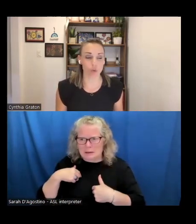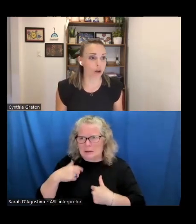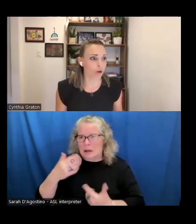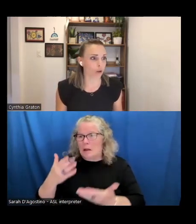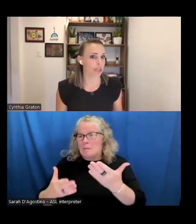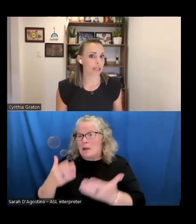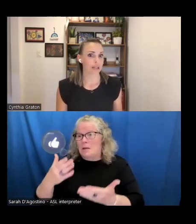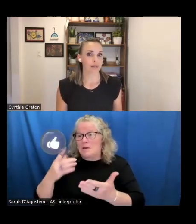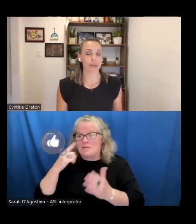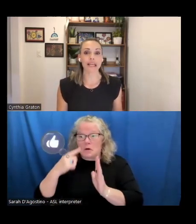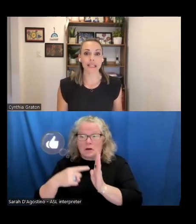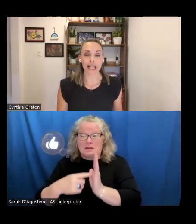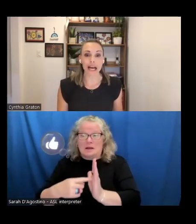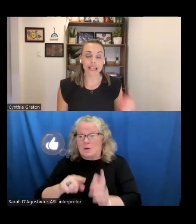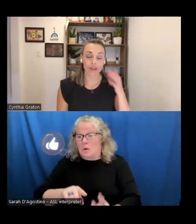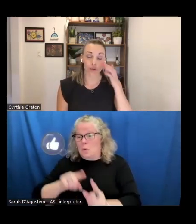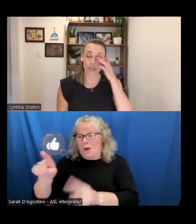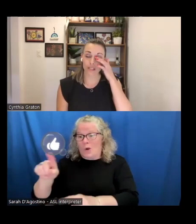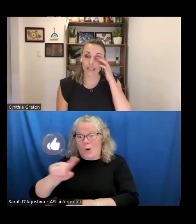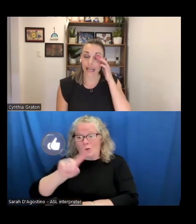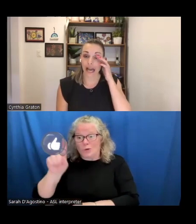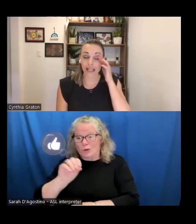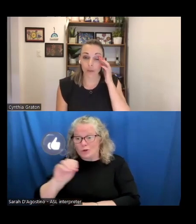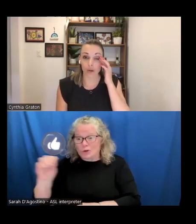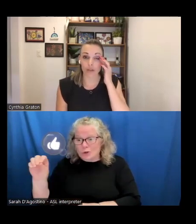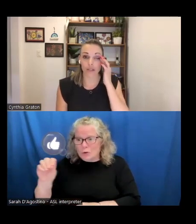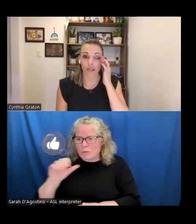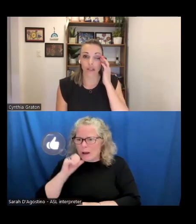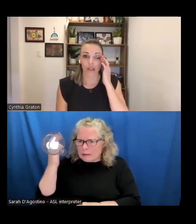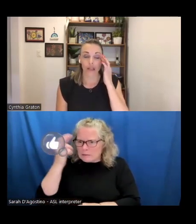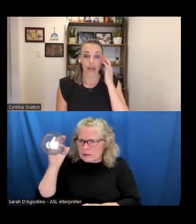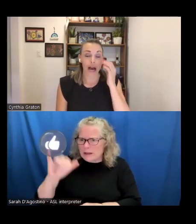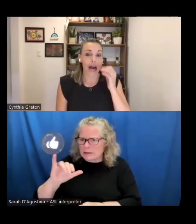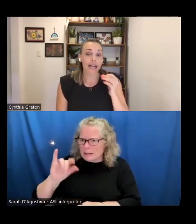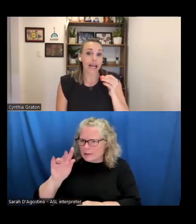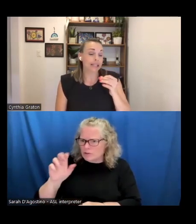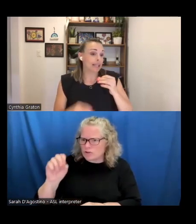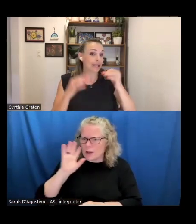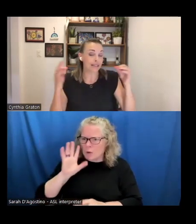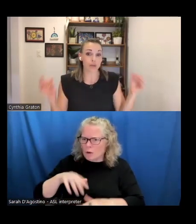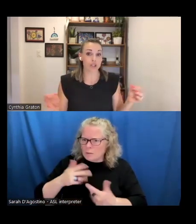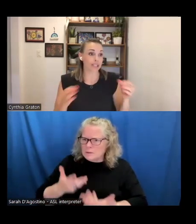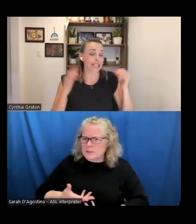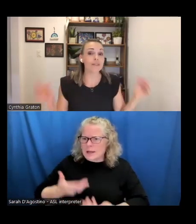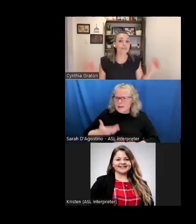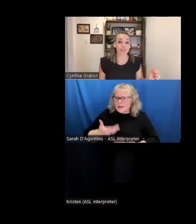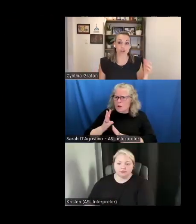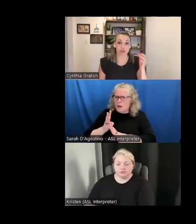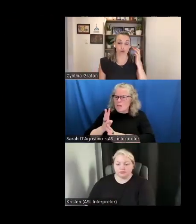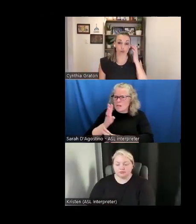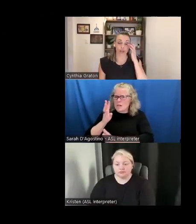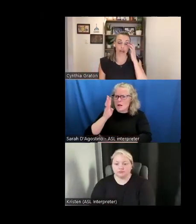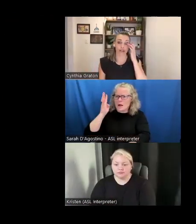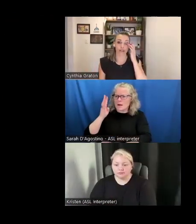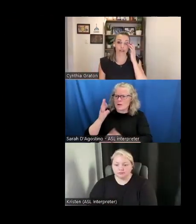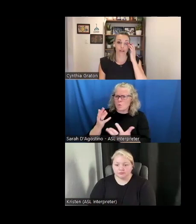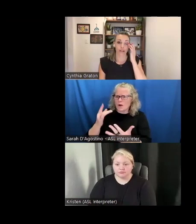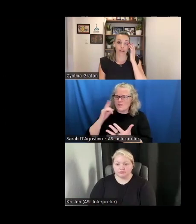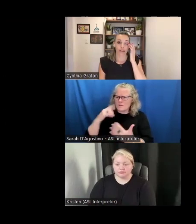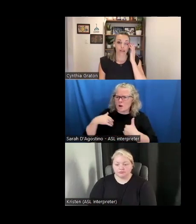would struggle being in line to see the animals. And then there is a safety issue with